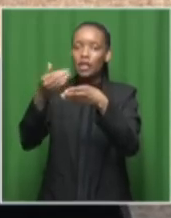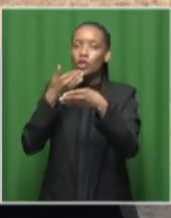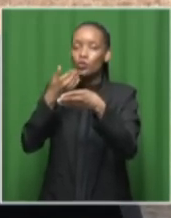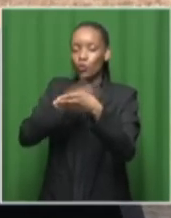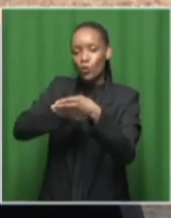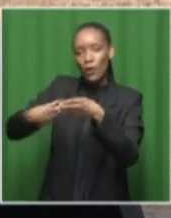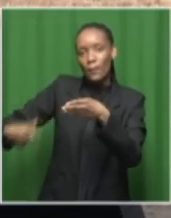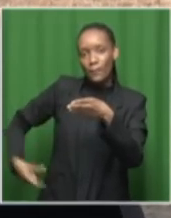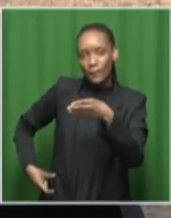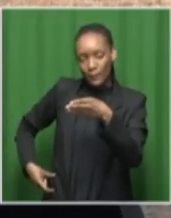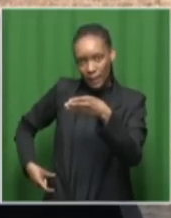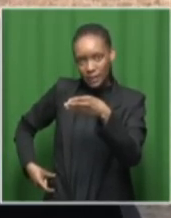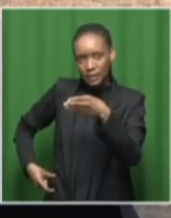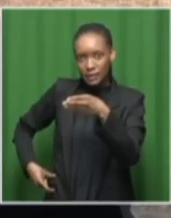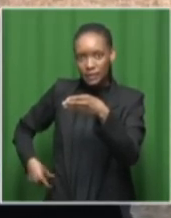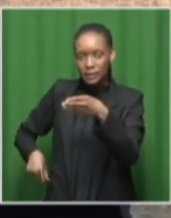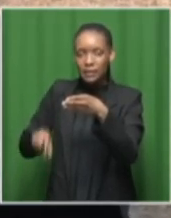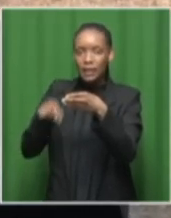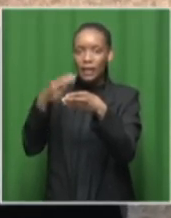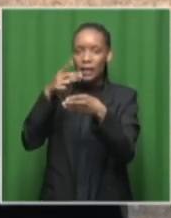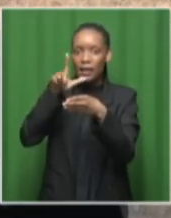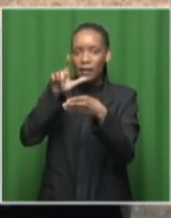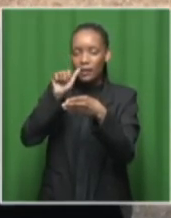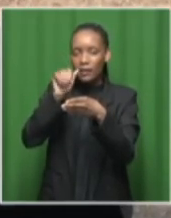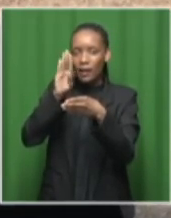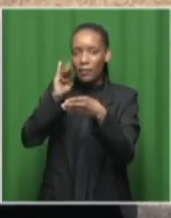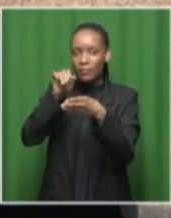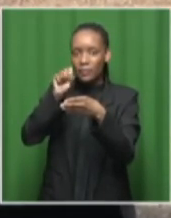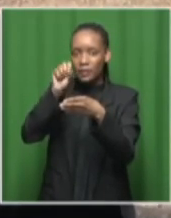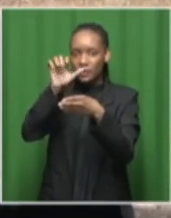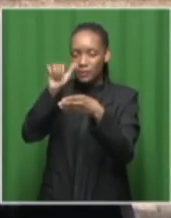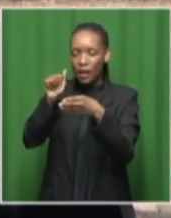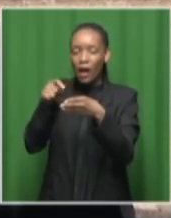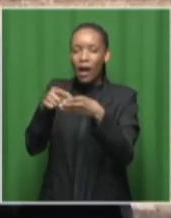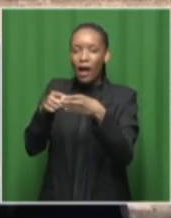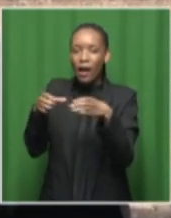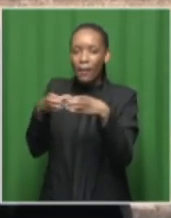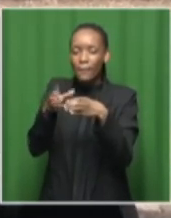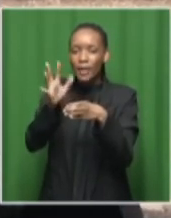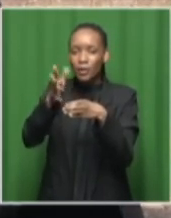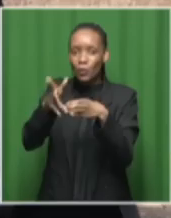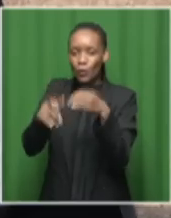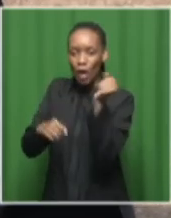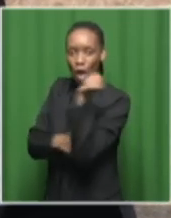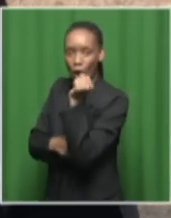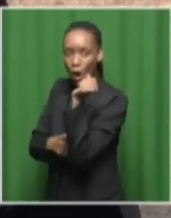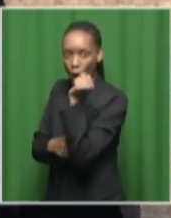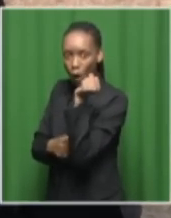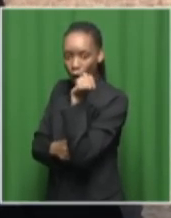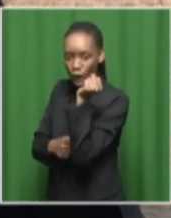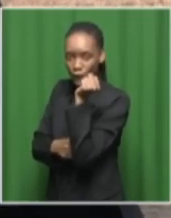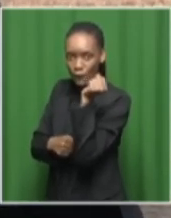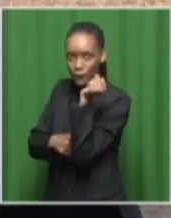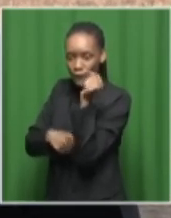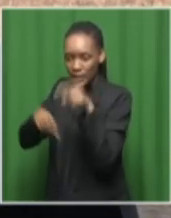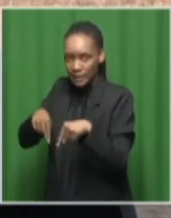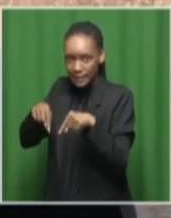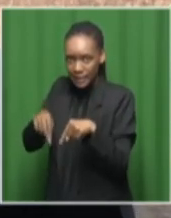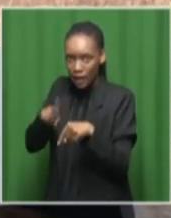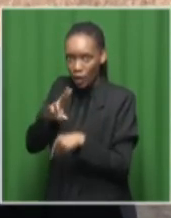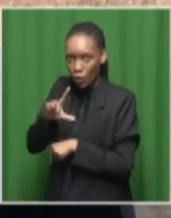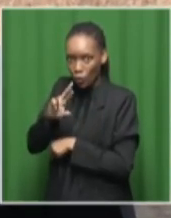president, Velinkosini Ihlabisa. The party is firstly going to meet at the IFP offices here in